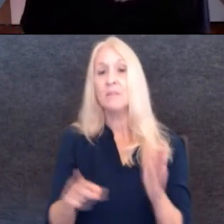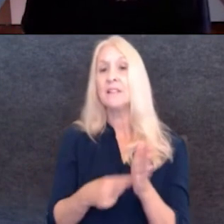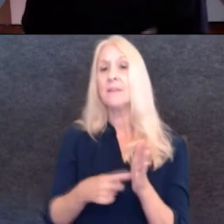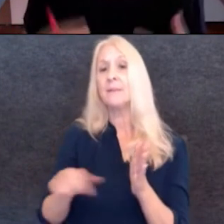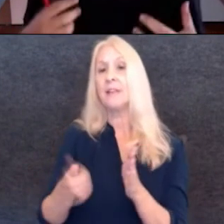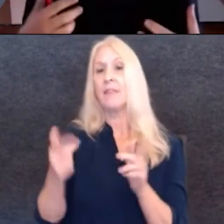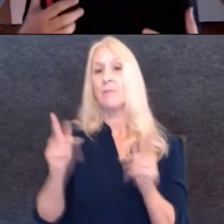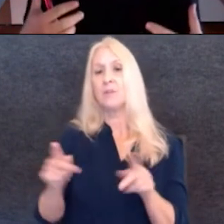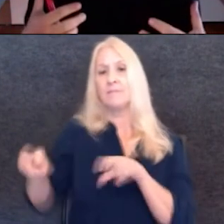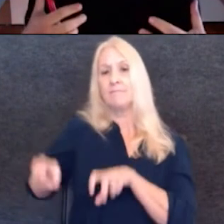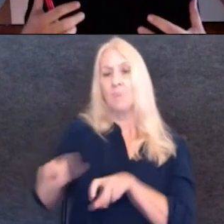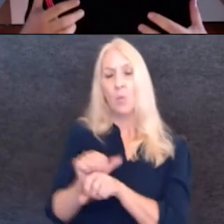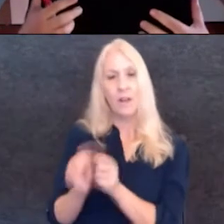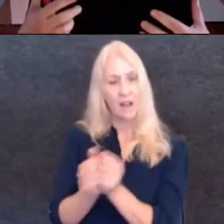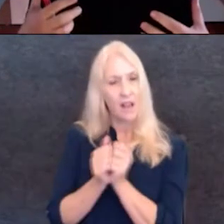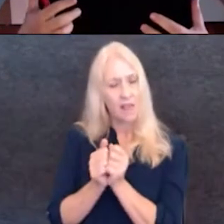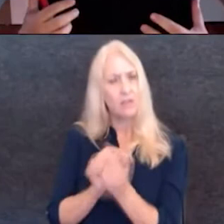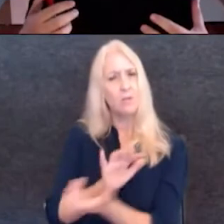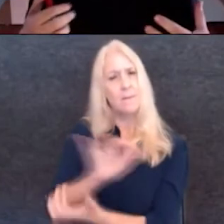you can mix